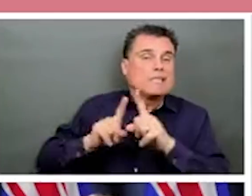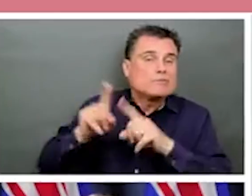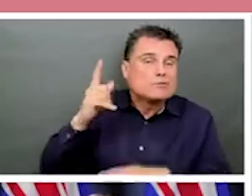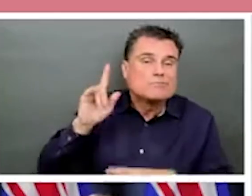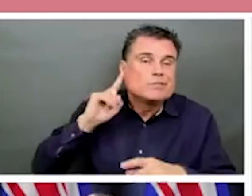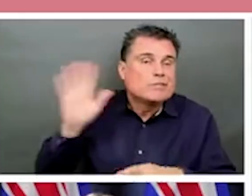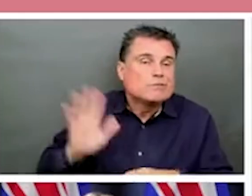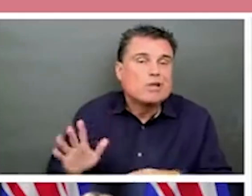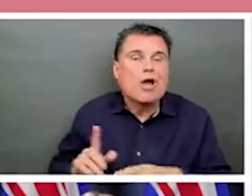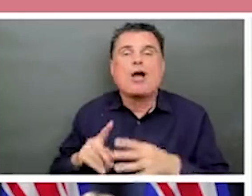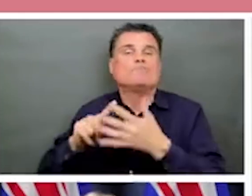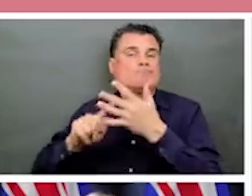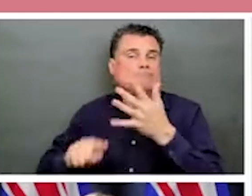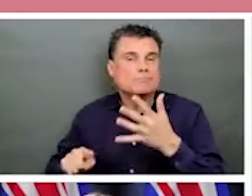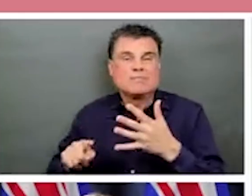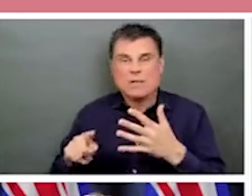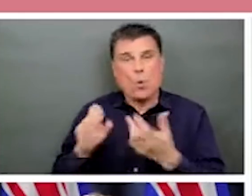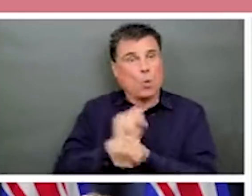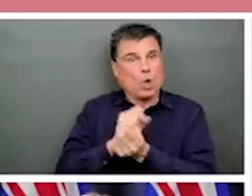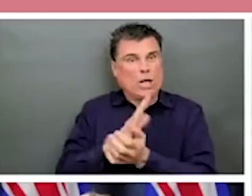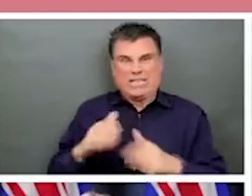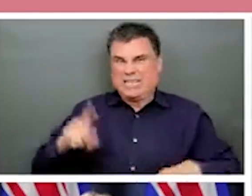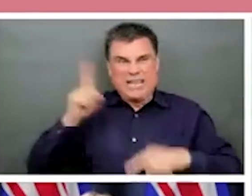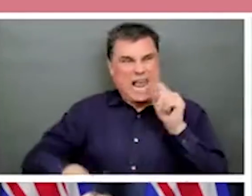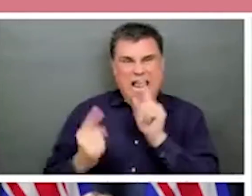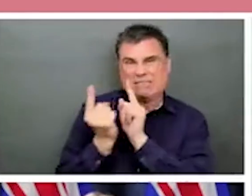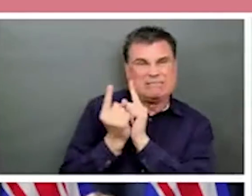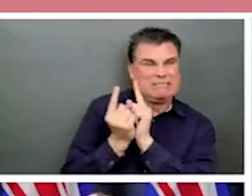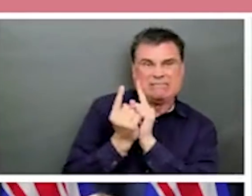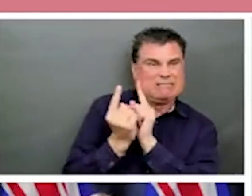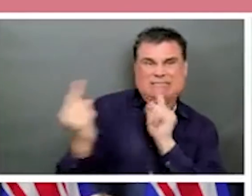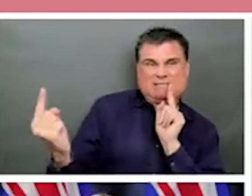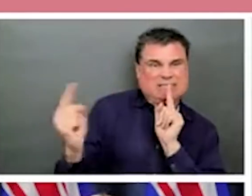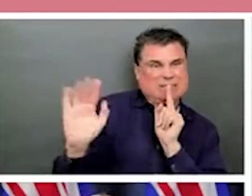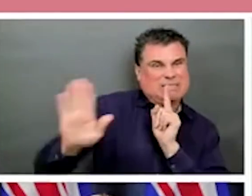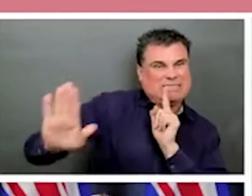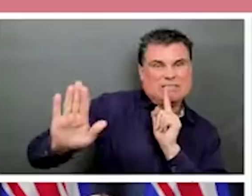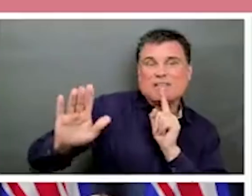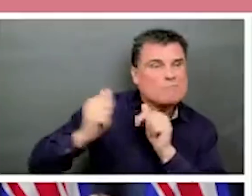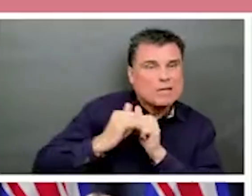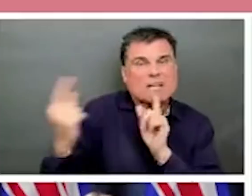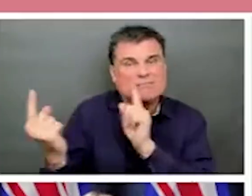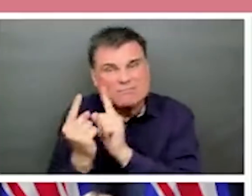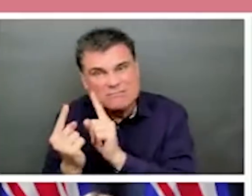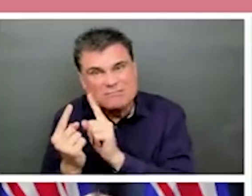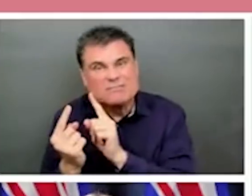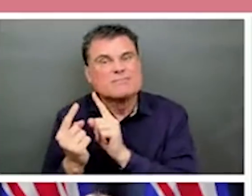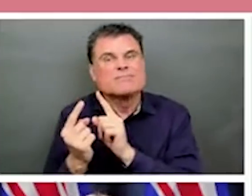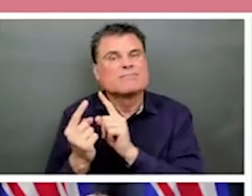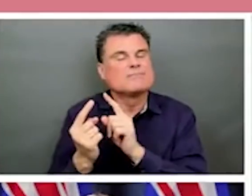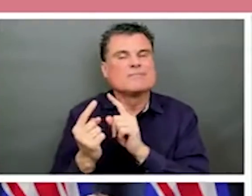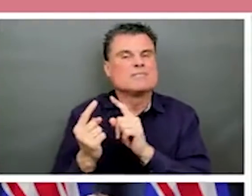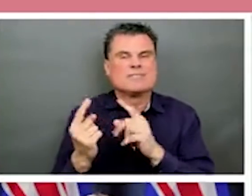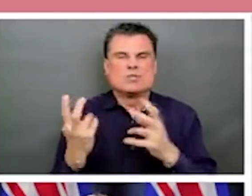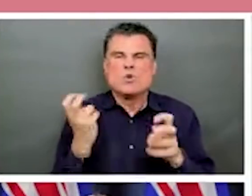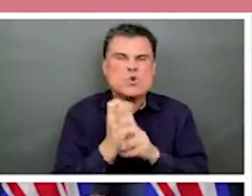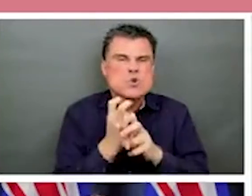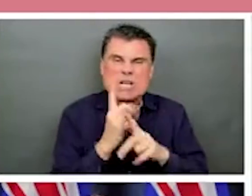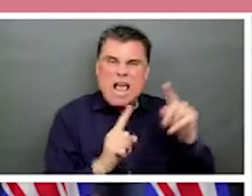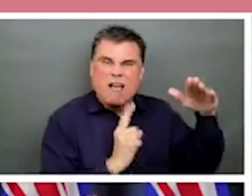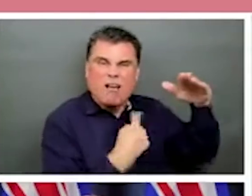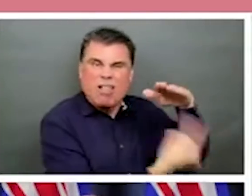having difficulty with maintaining the distance and the isolation that's needed with these ongoing